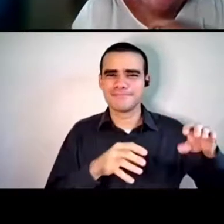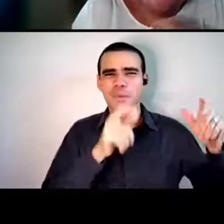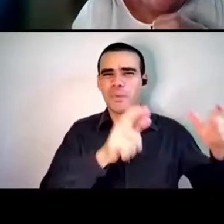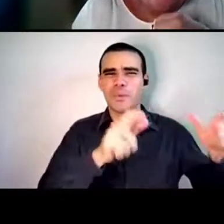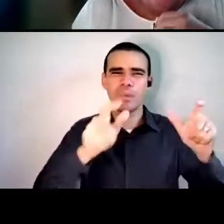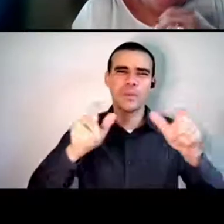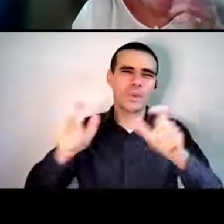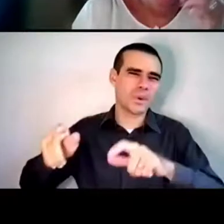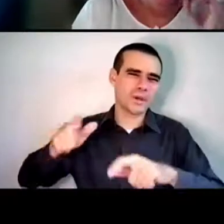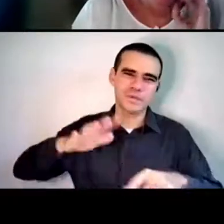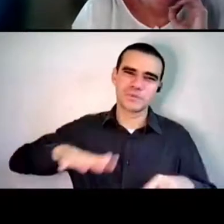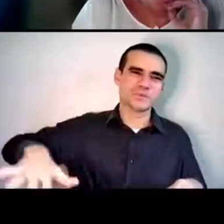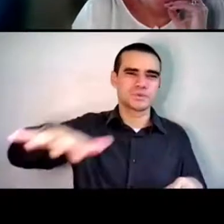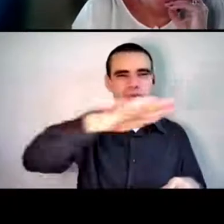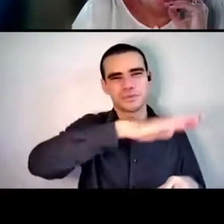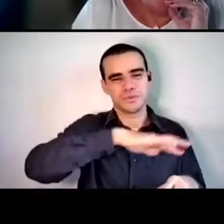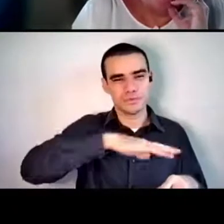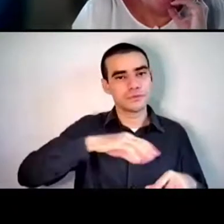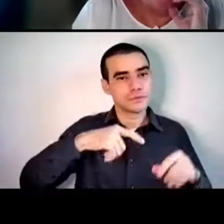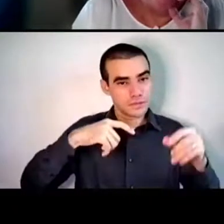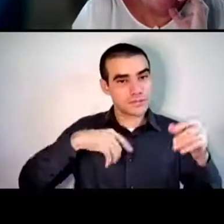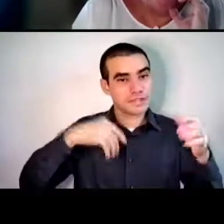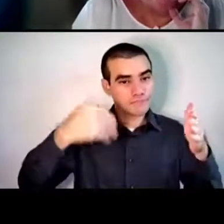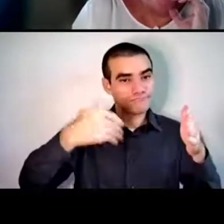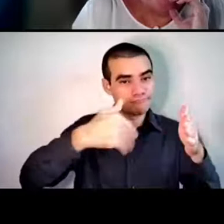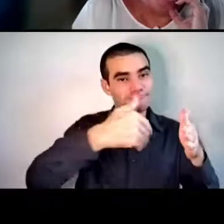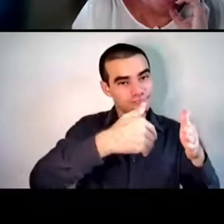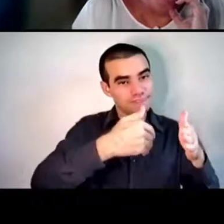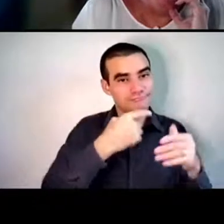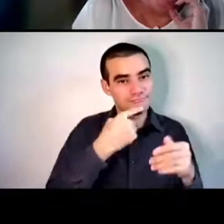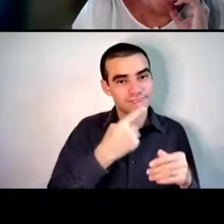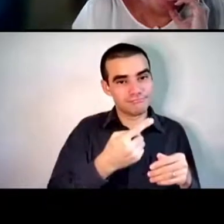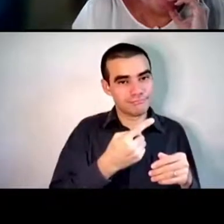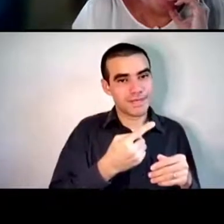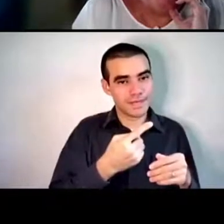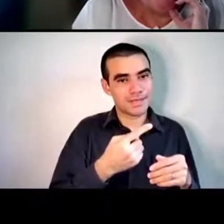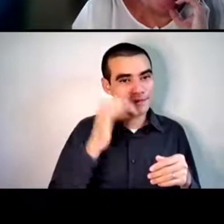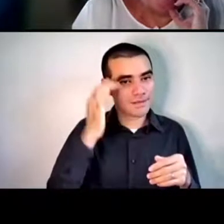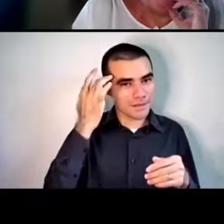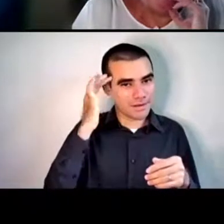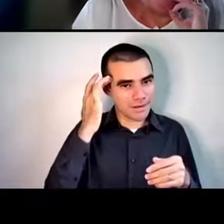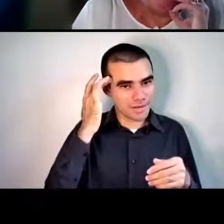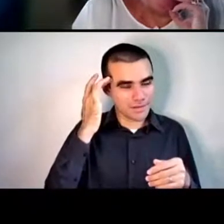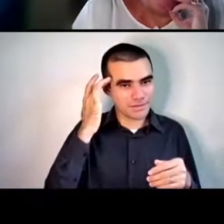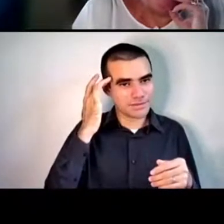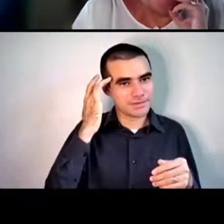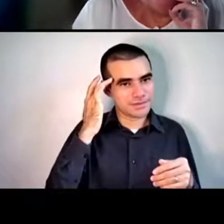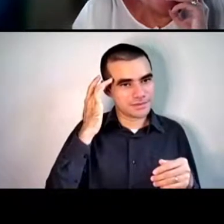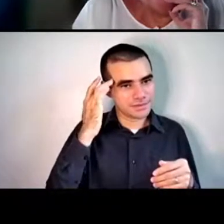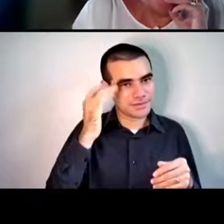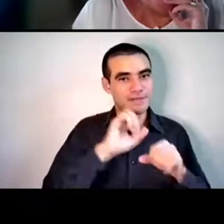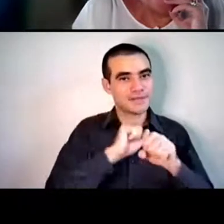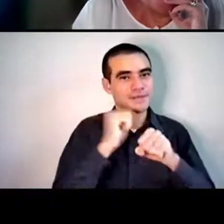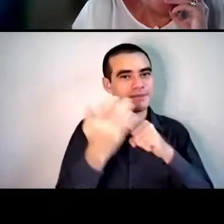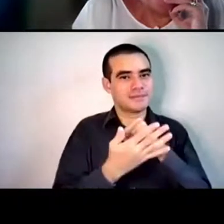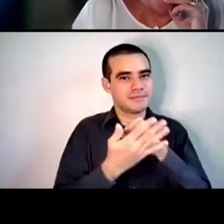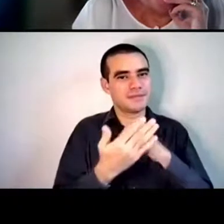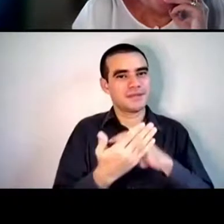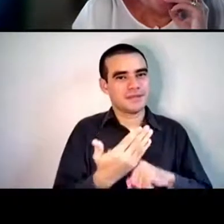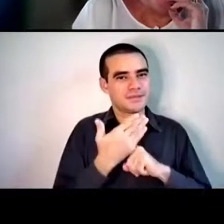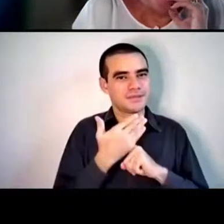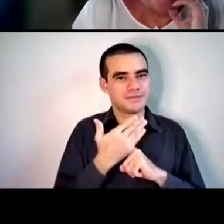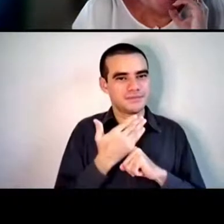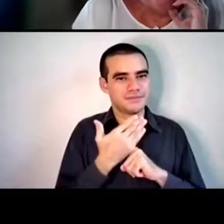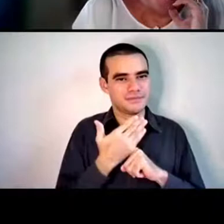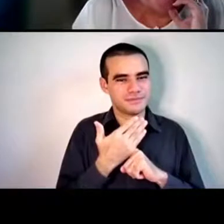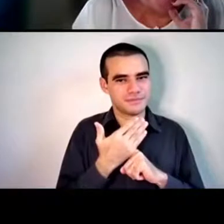Education should be everywhere. And we are getting close to make this possible, in, as I see it. And the pandemic is going